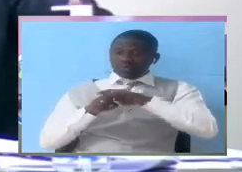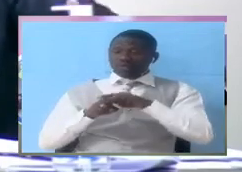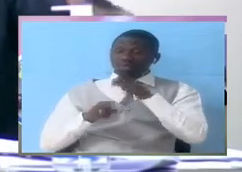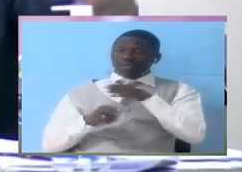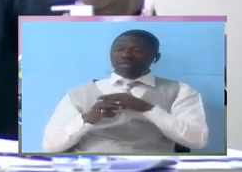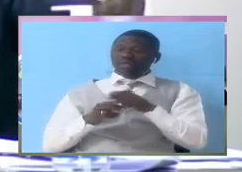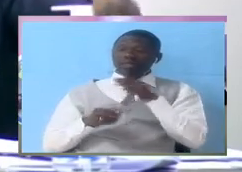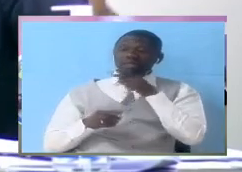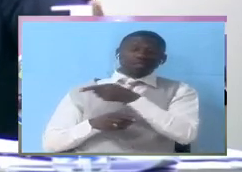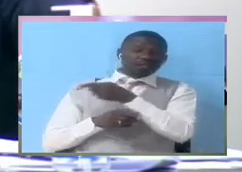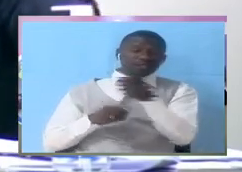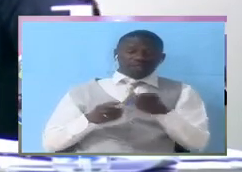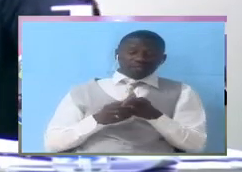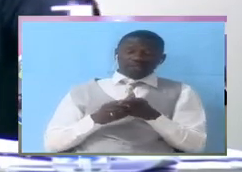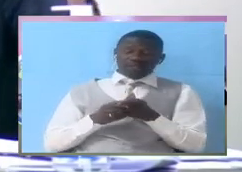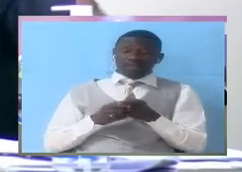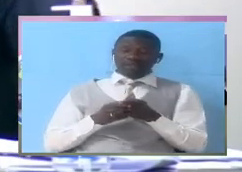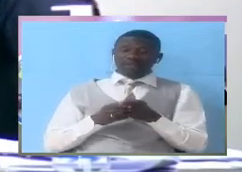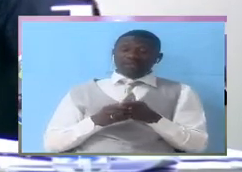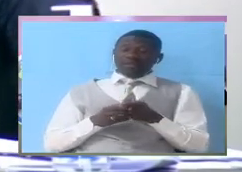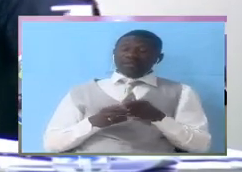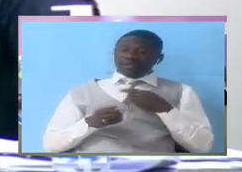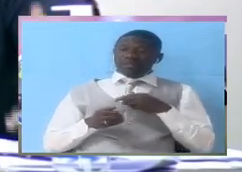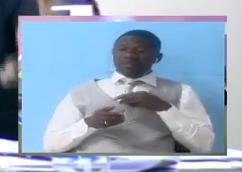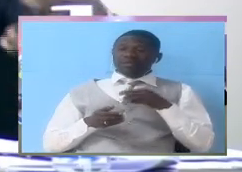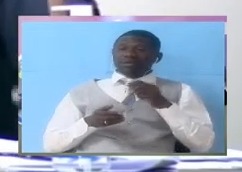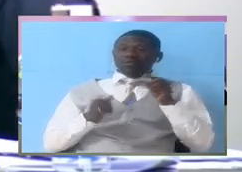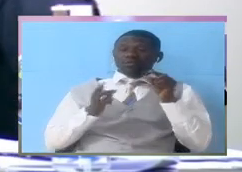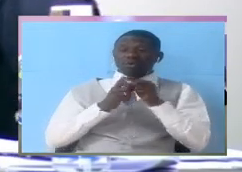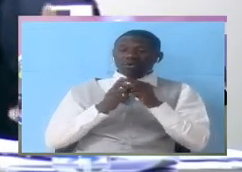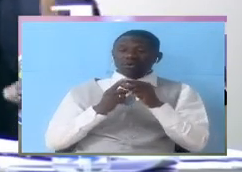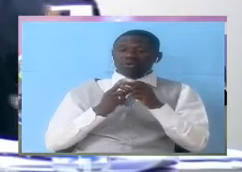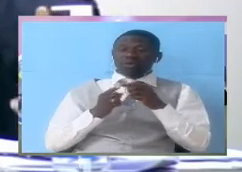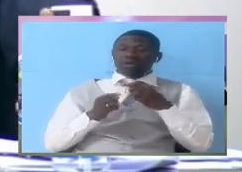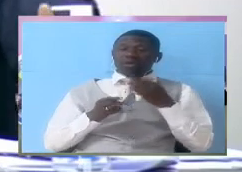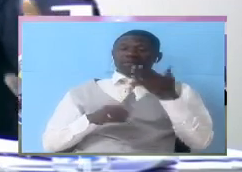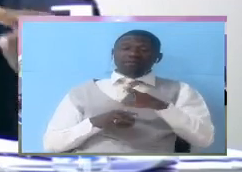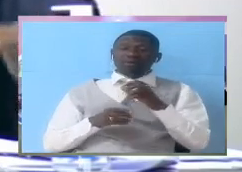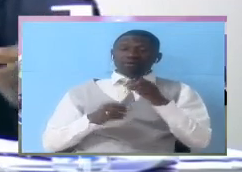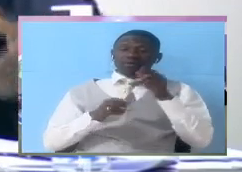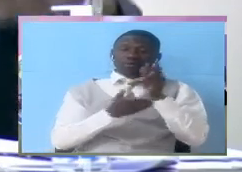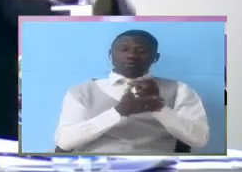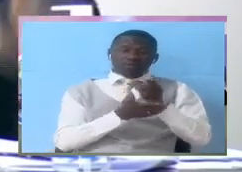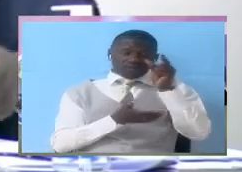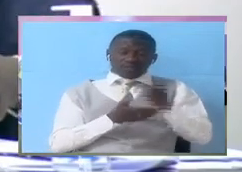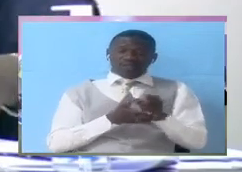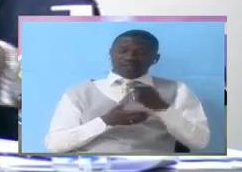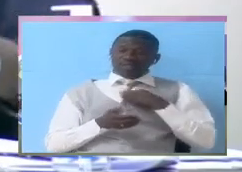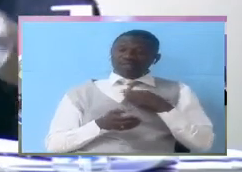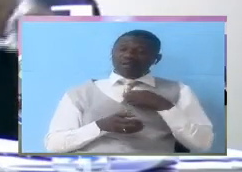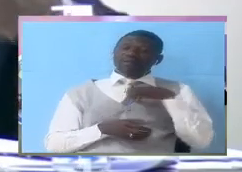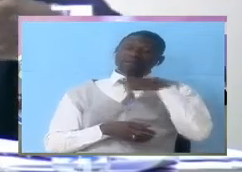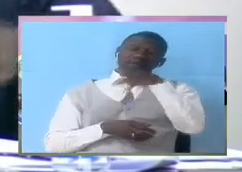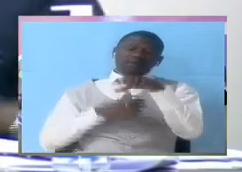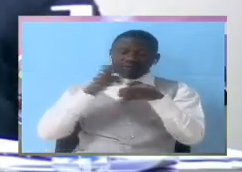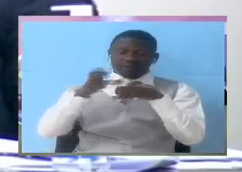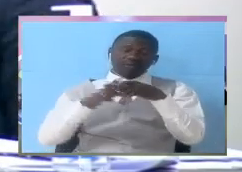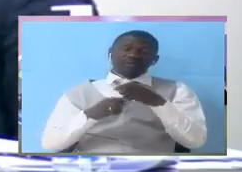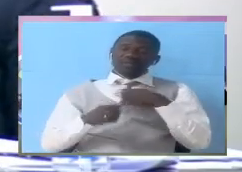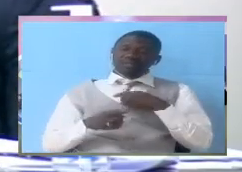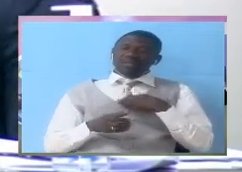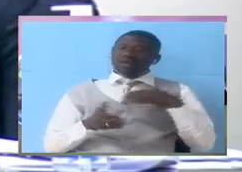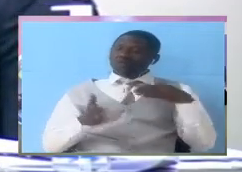you were obtained by way of torture, they were fraud, they were fraudulent, they were extorted out of these